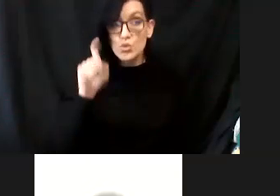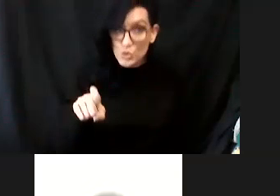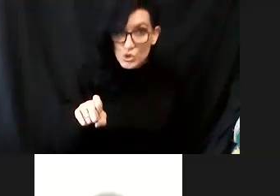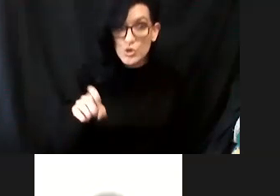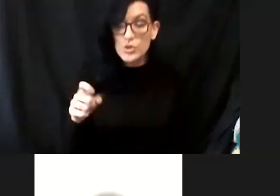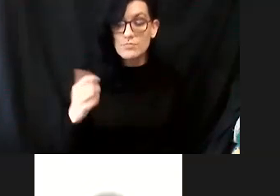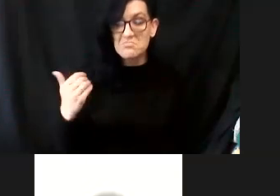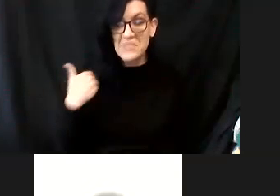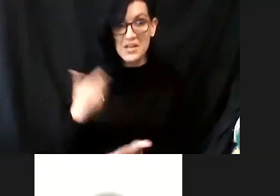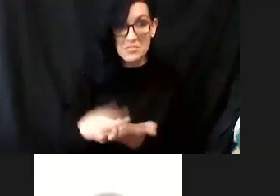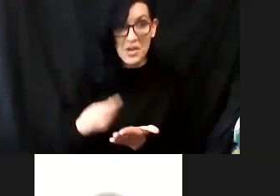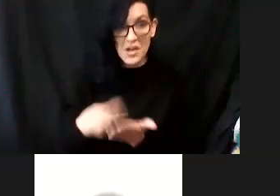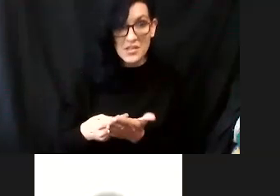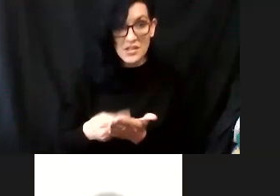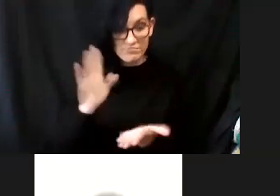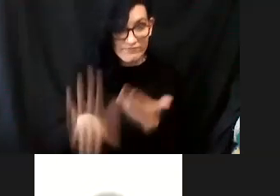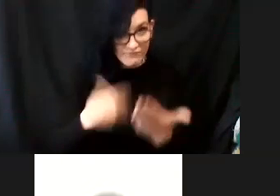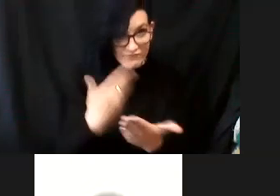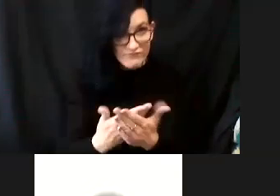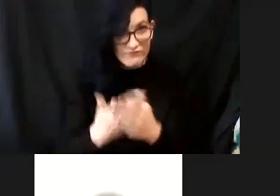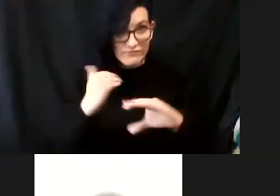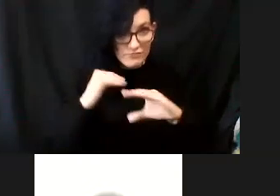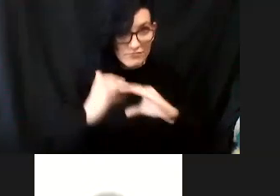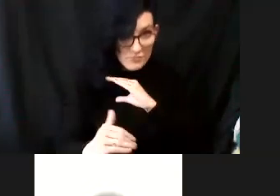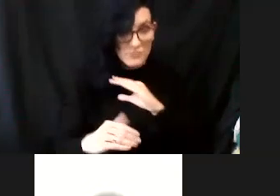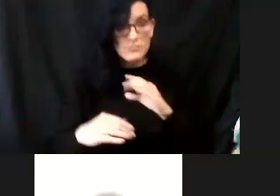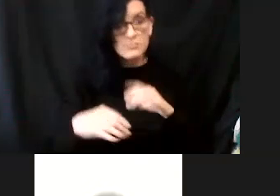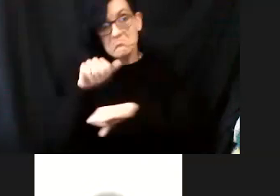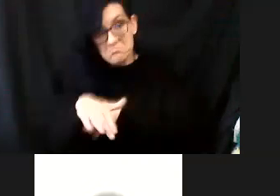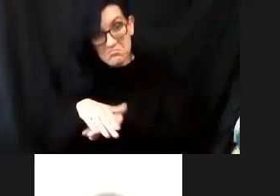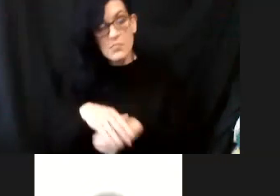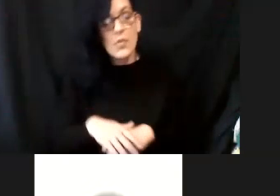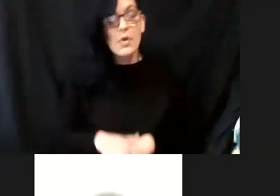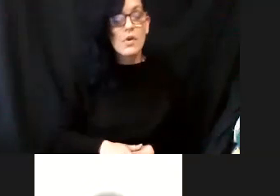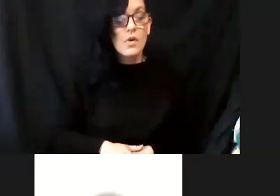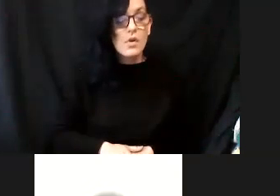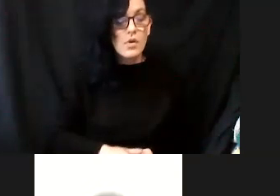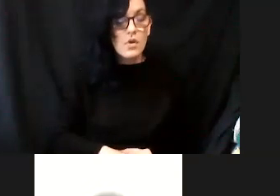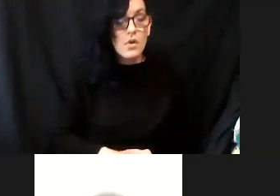One thing to keep in mind, this is a recent development, but it's come to